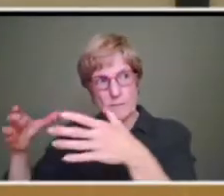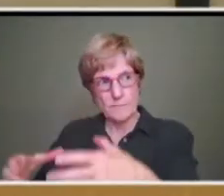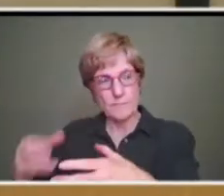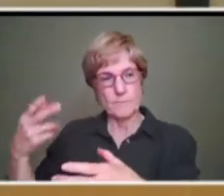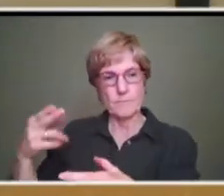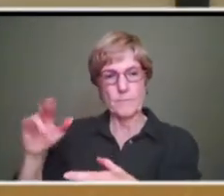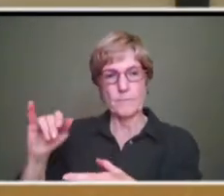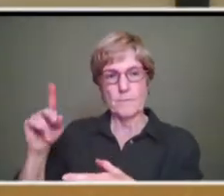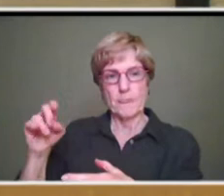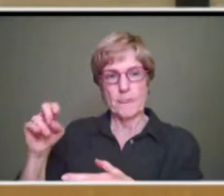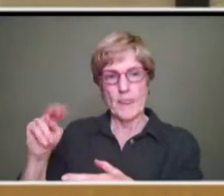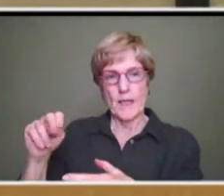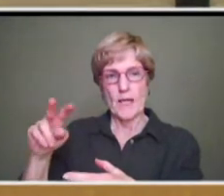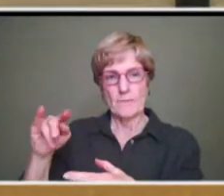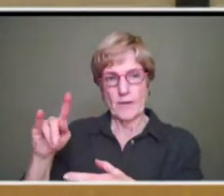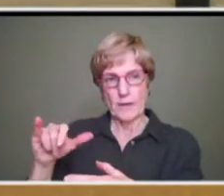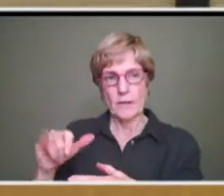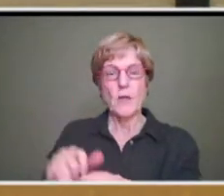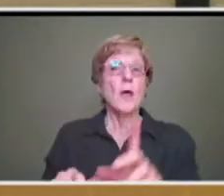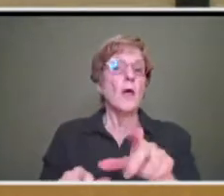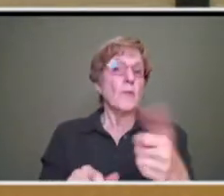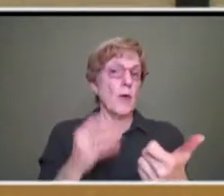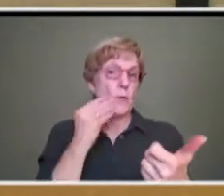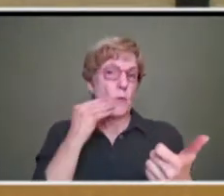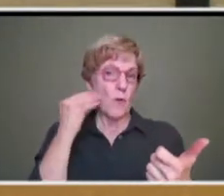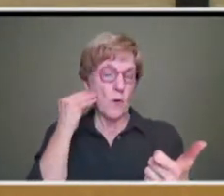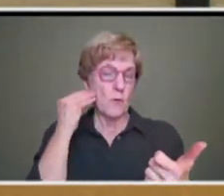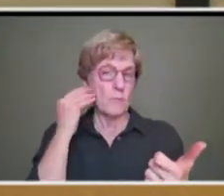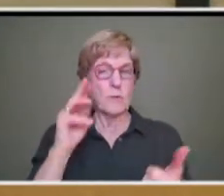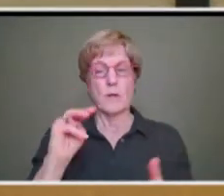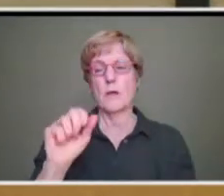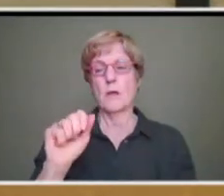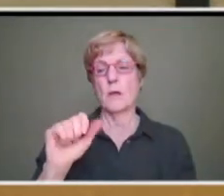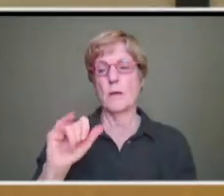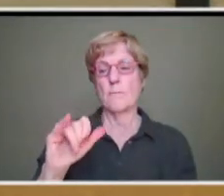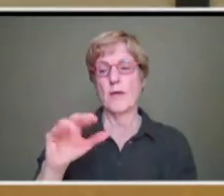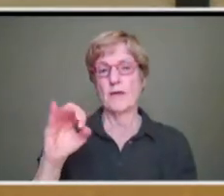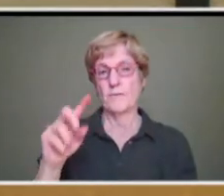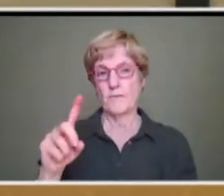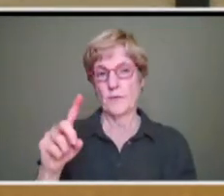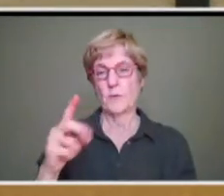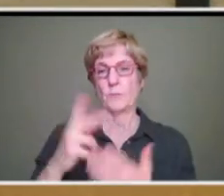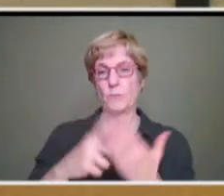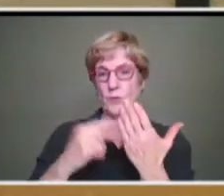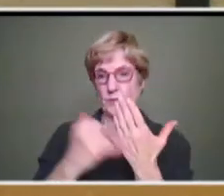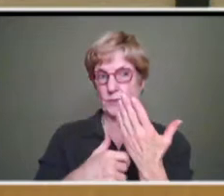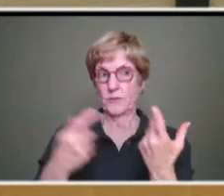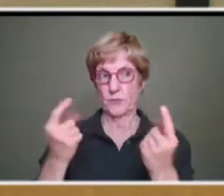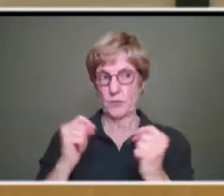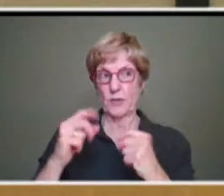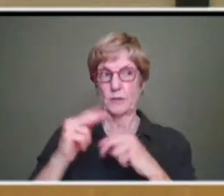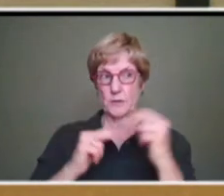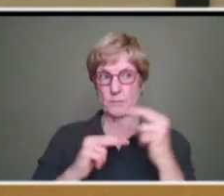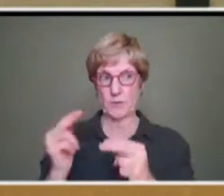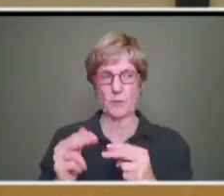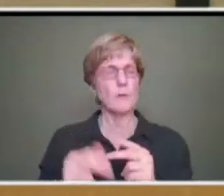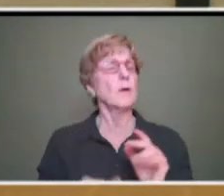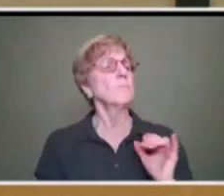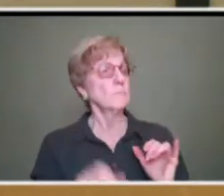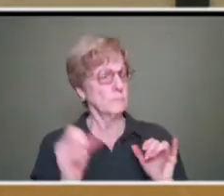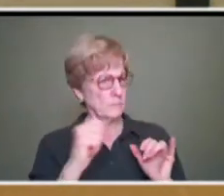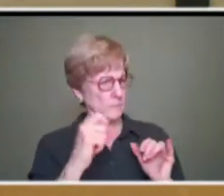yes the other homes that uh the Mayfield project was trying to build right I remember the uh they